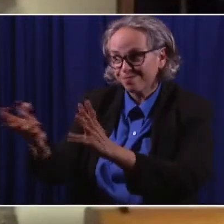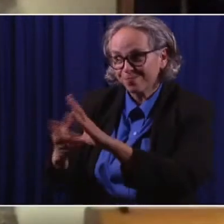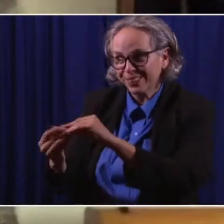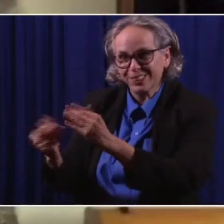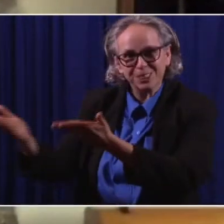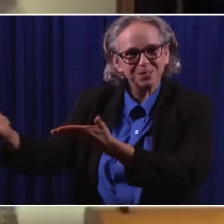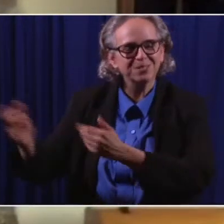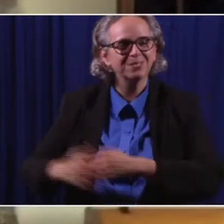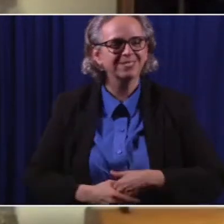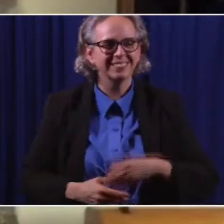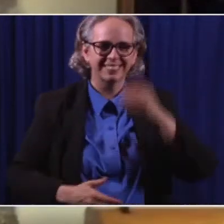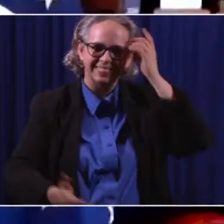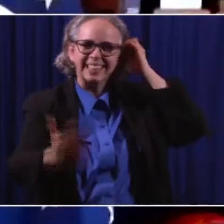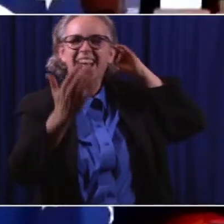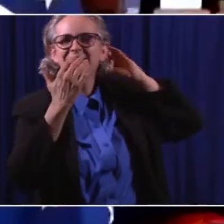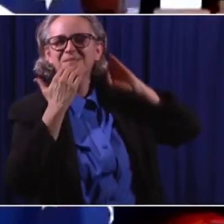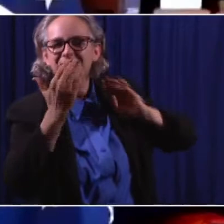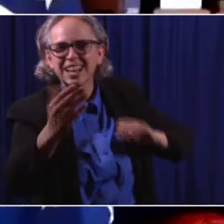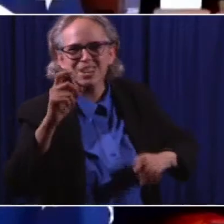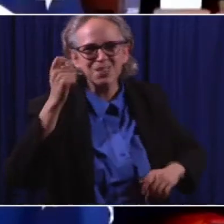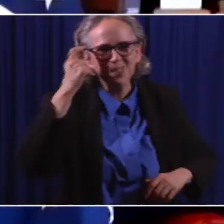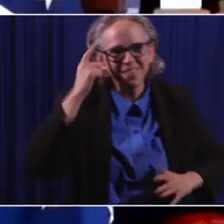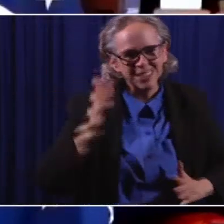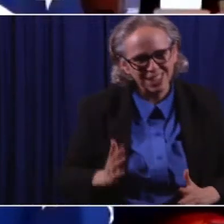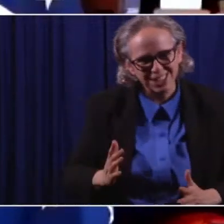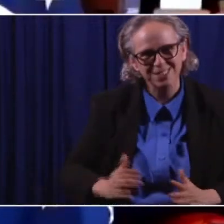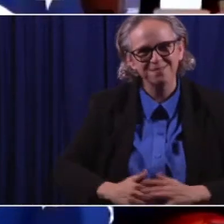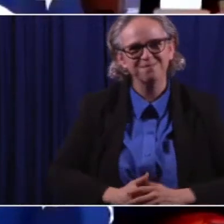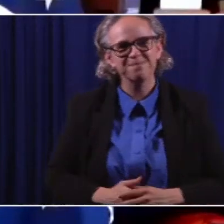Thank you, Governor. Thank you very much. And